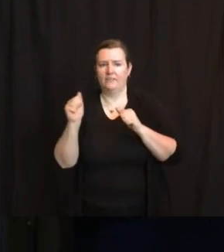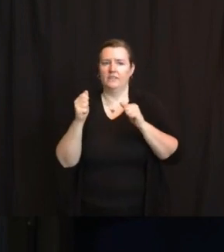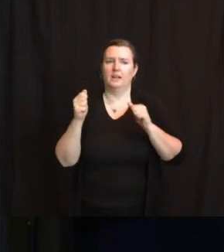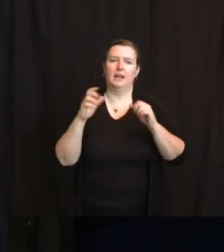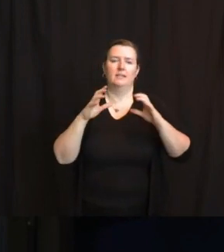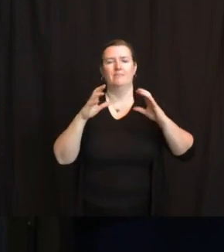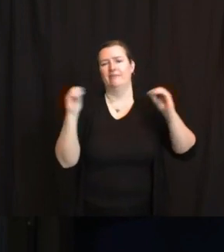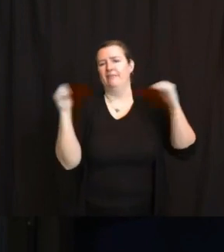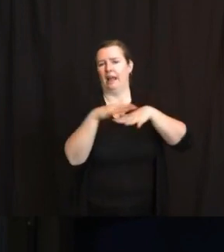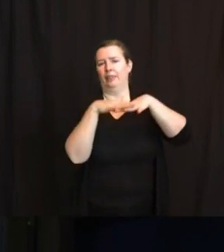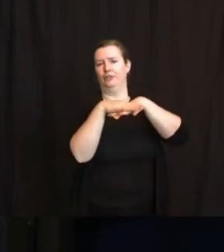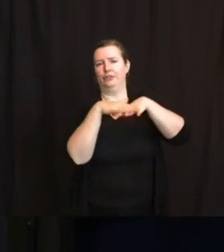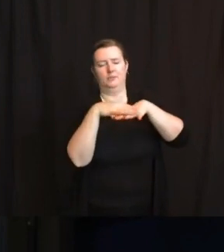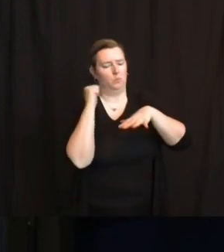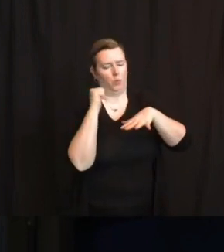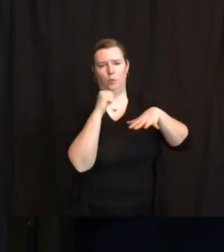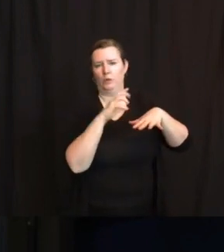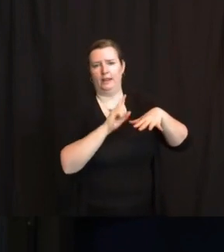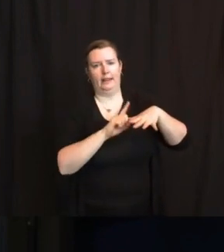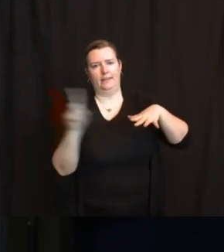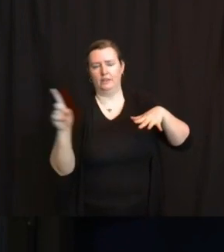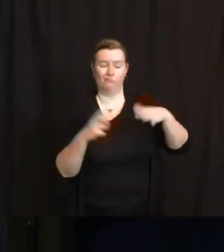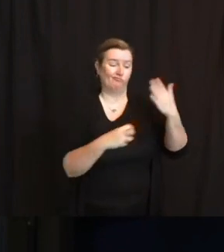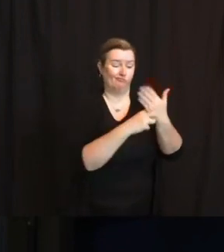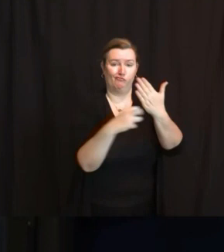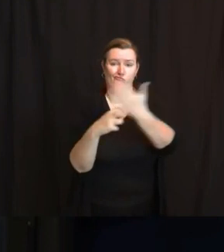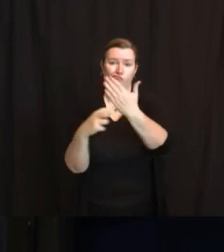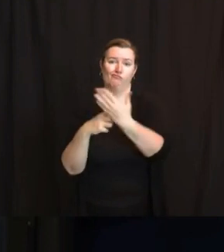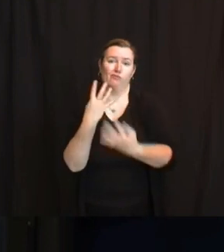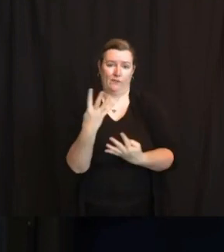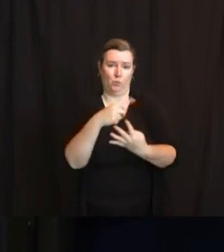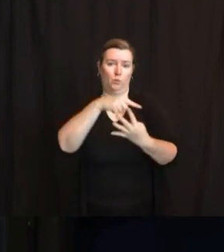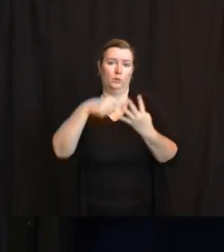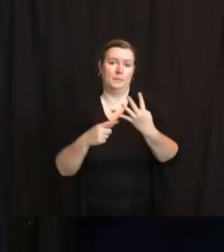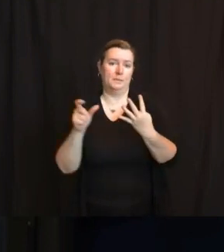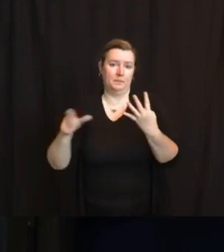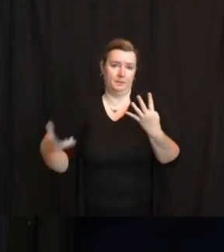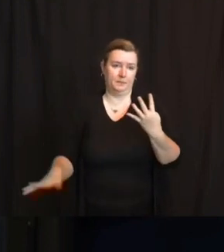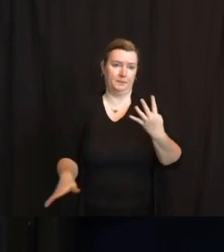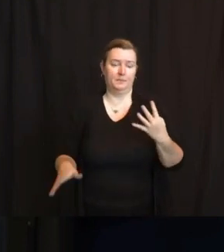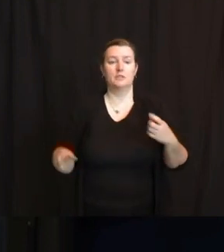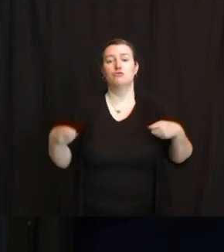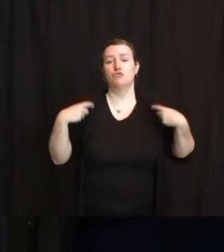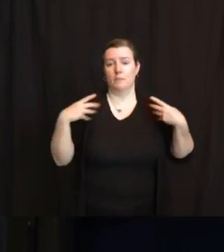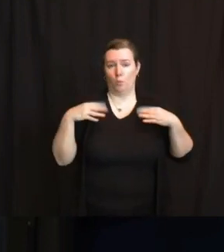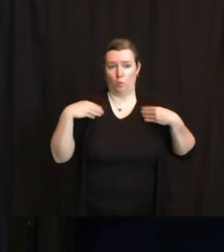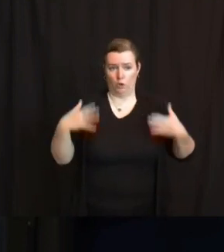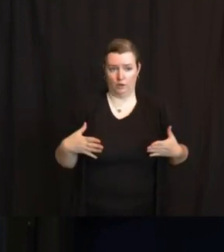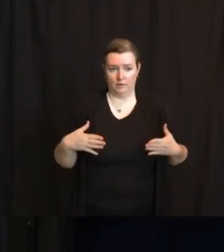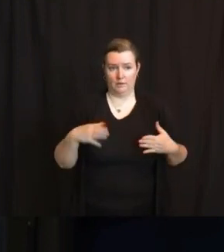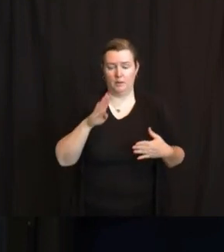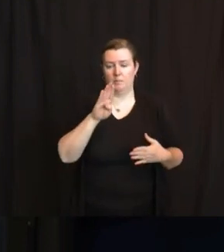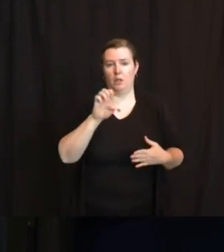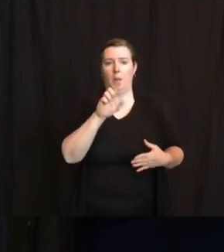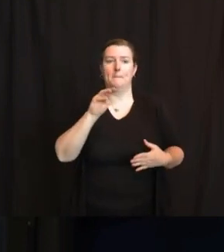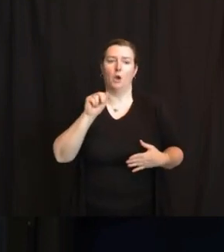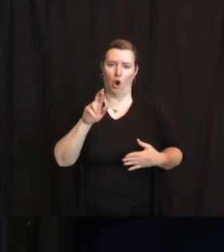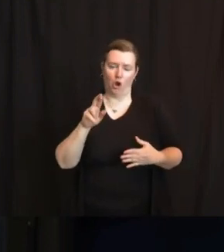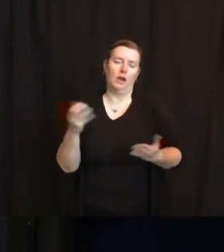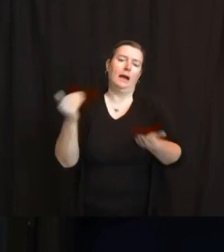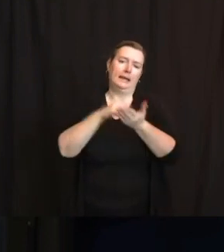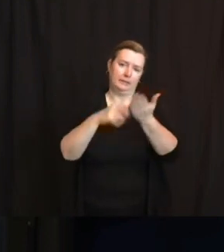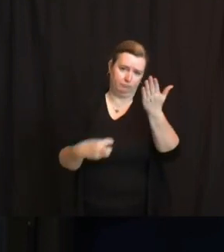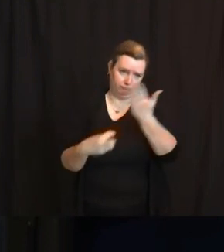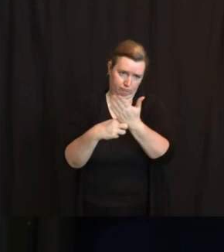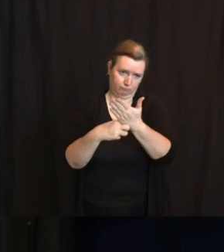if I do know that the gym owner in Belmar was cited again today. The Belmar Police